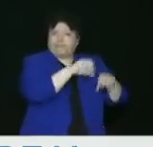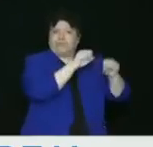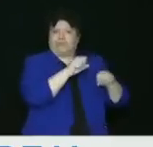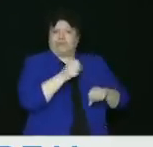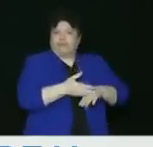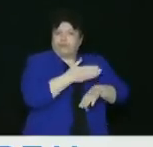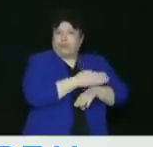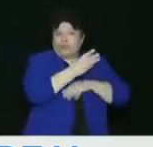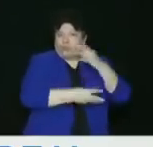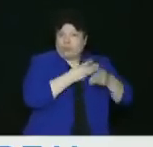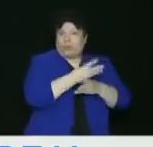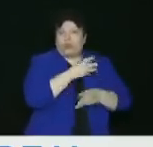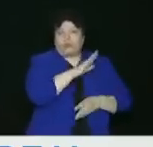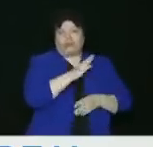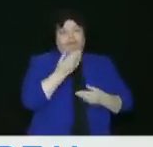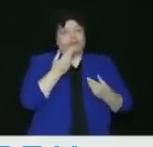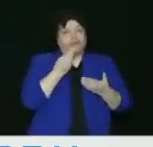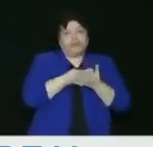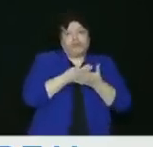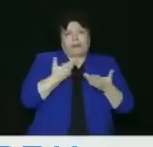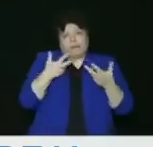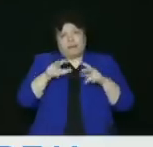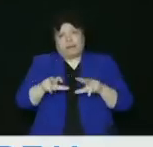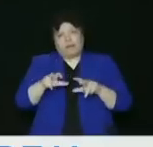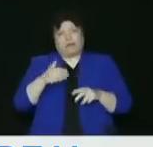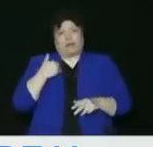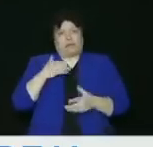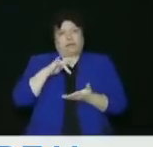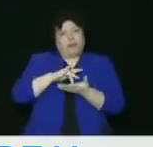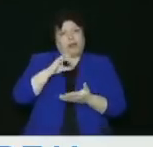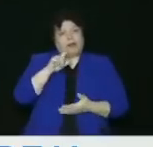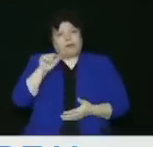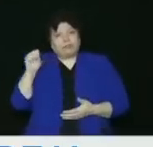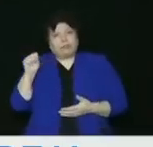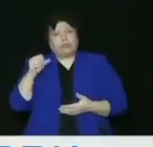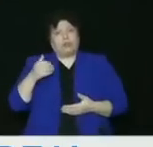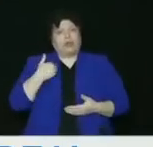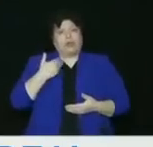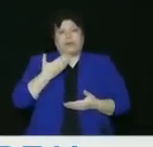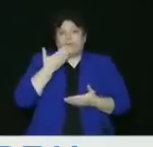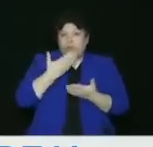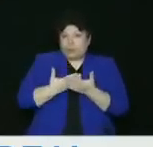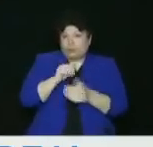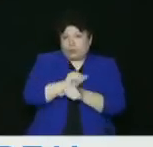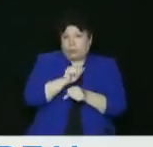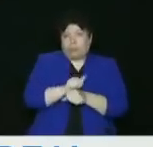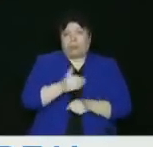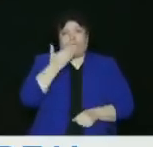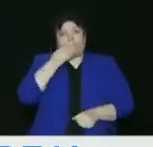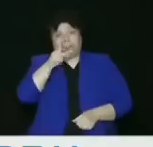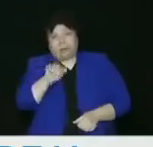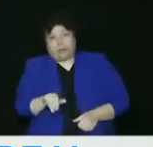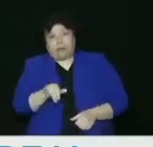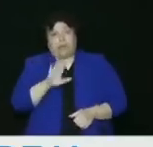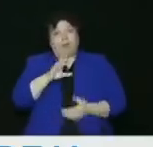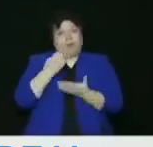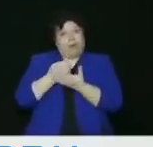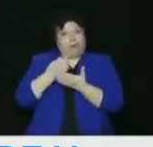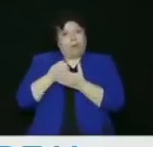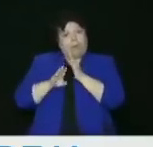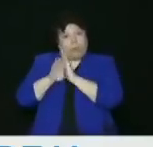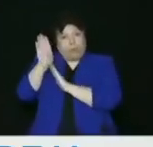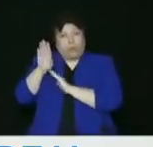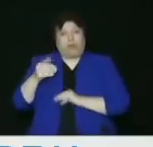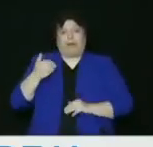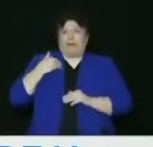a strong and growing middle class, more good, well-paying jobs, economic growth and climate